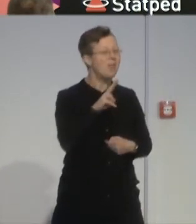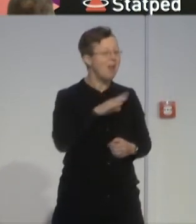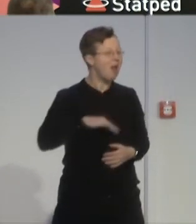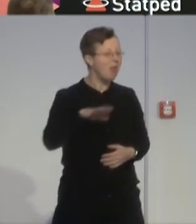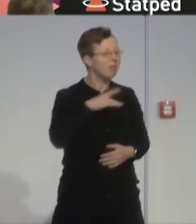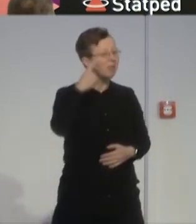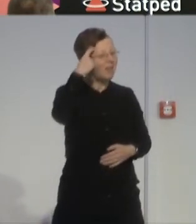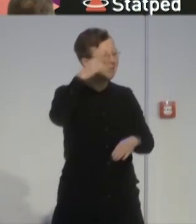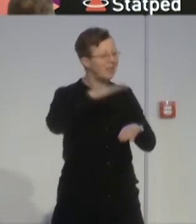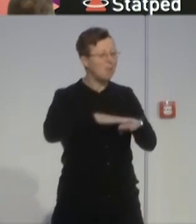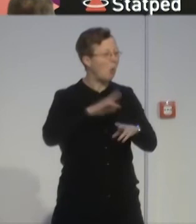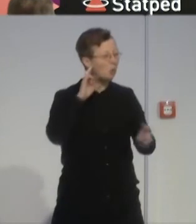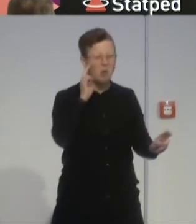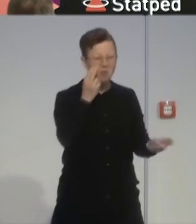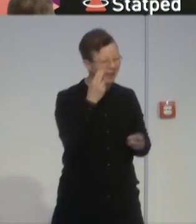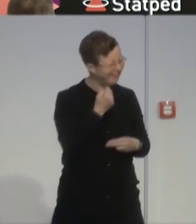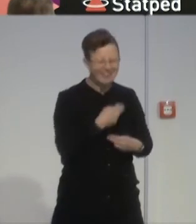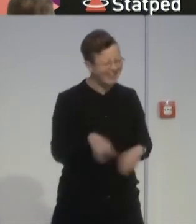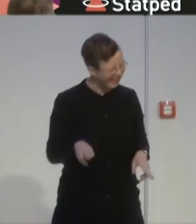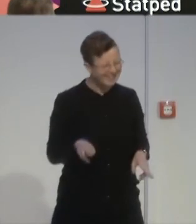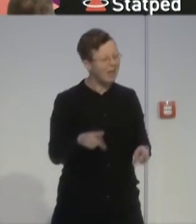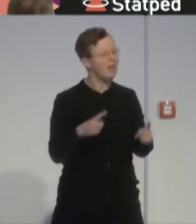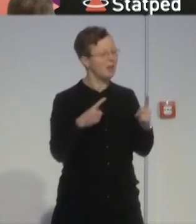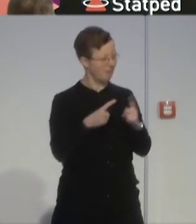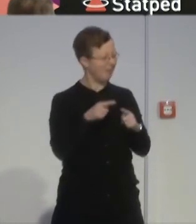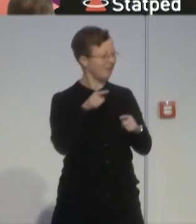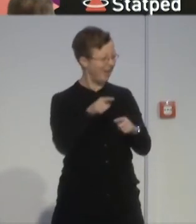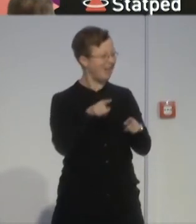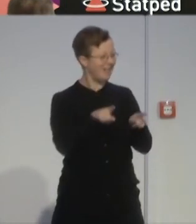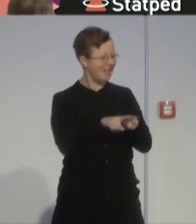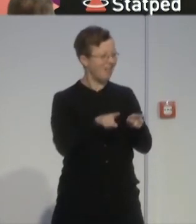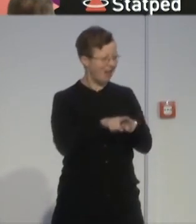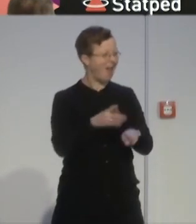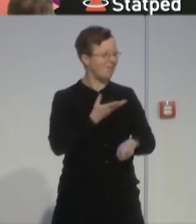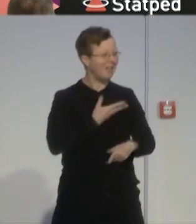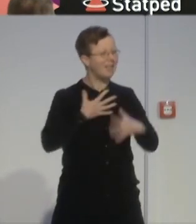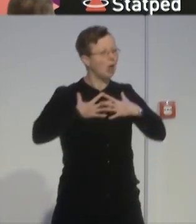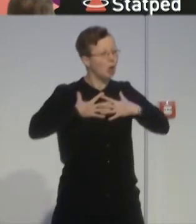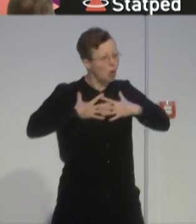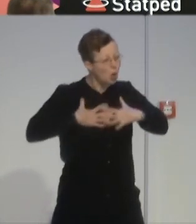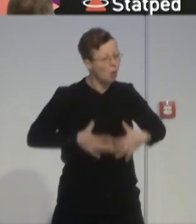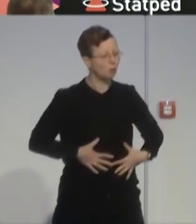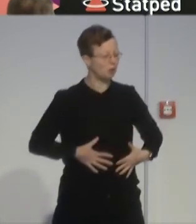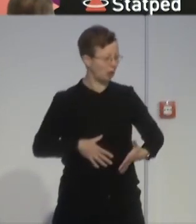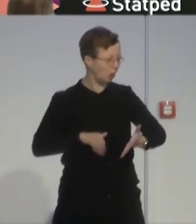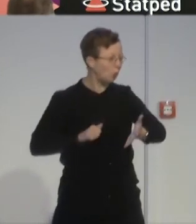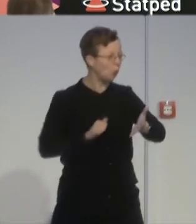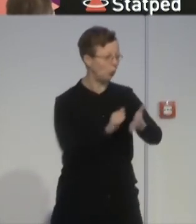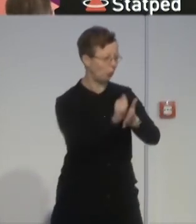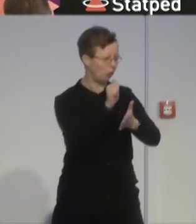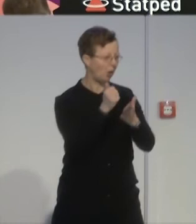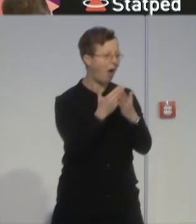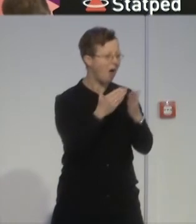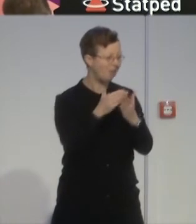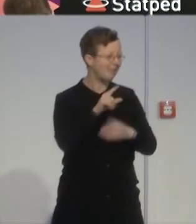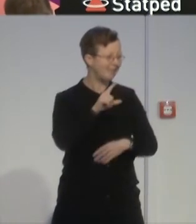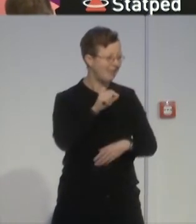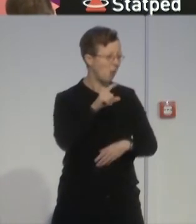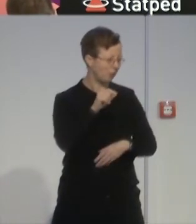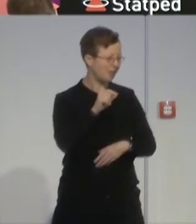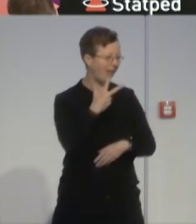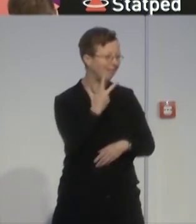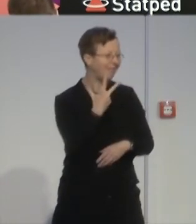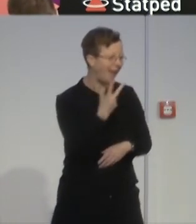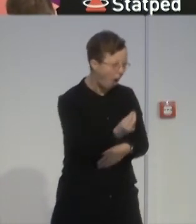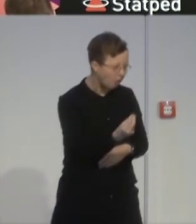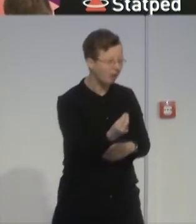not thinking about deafblind, but still it is a very bodily expression of the semiotic triad. And